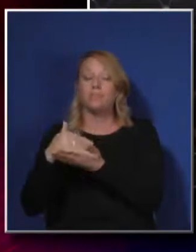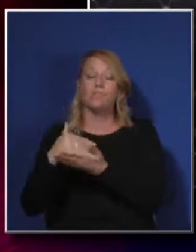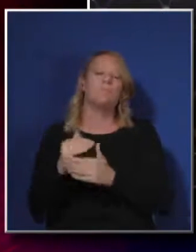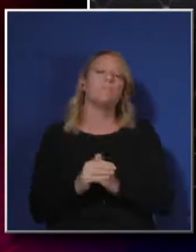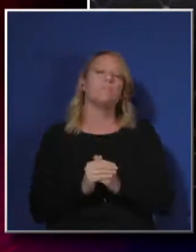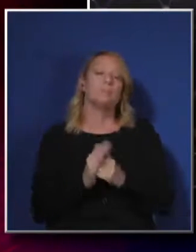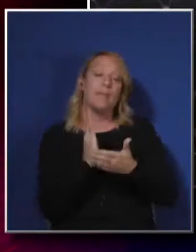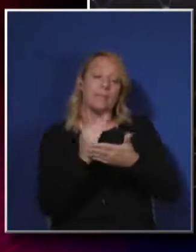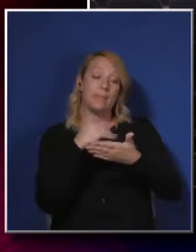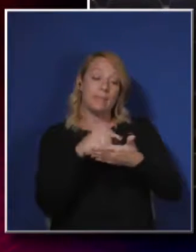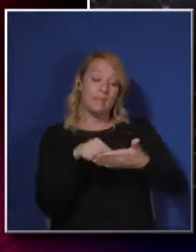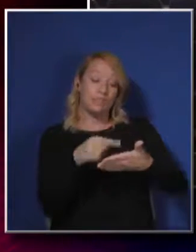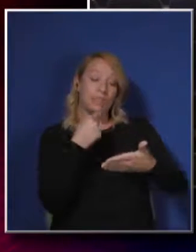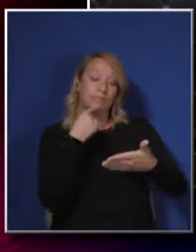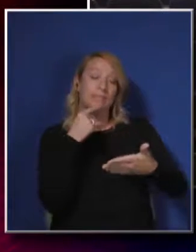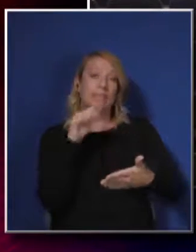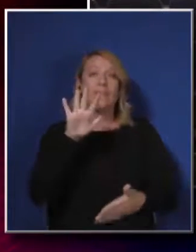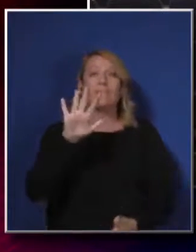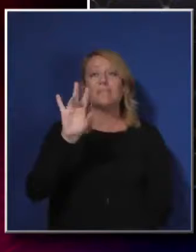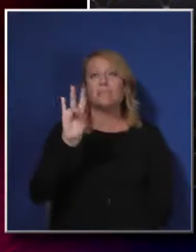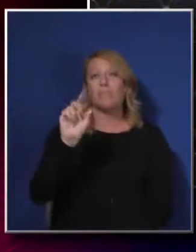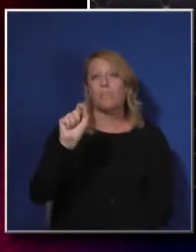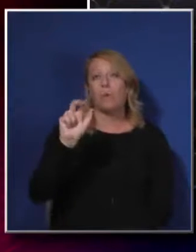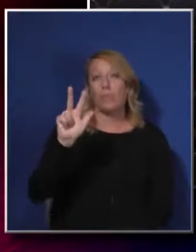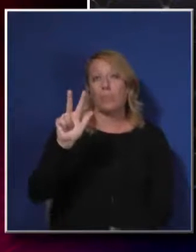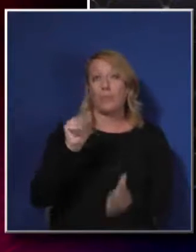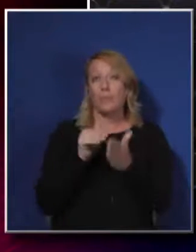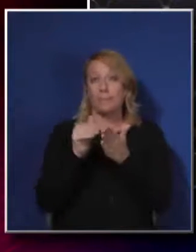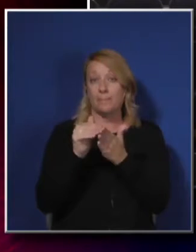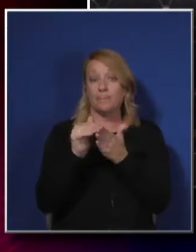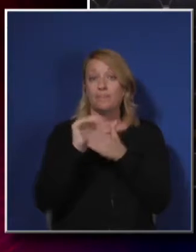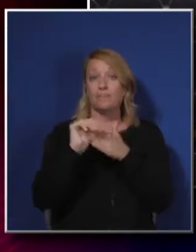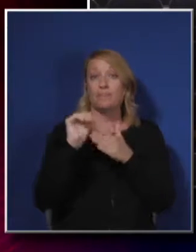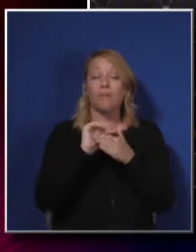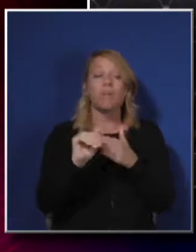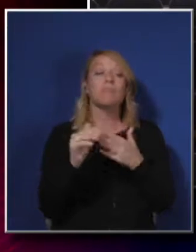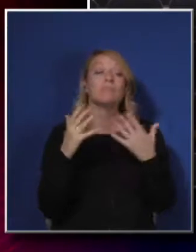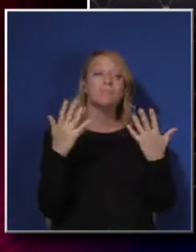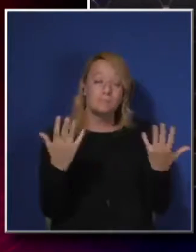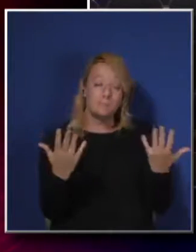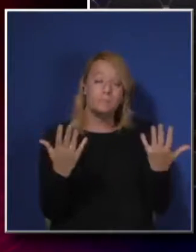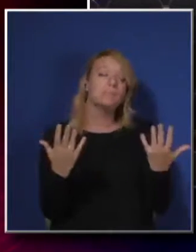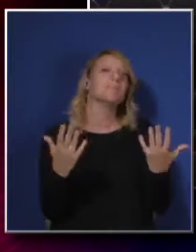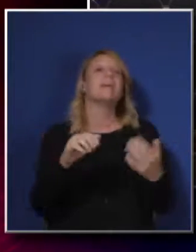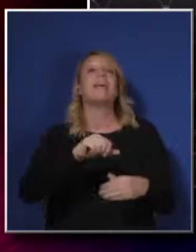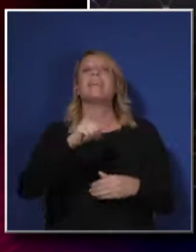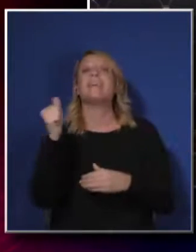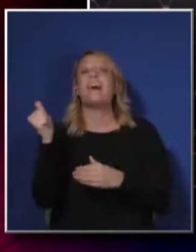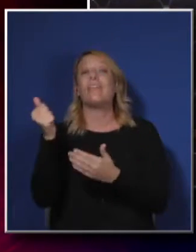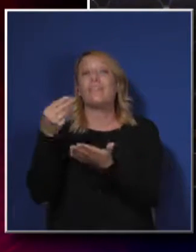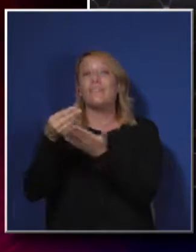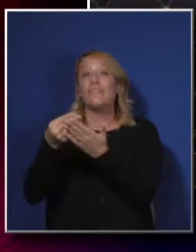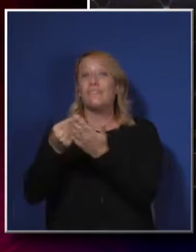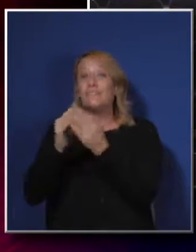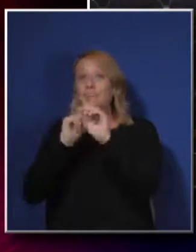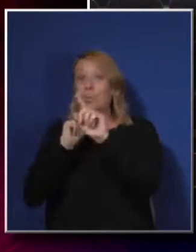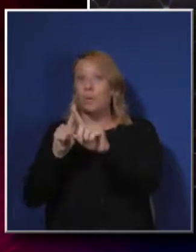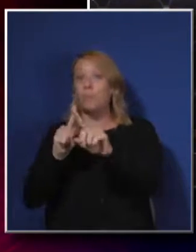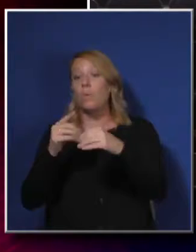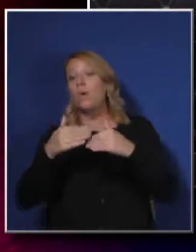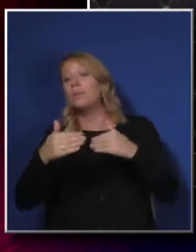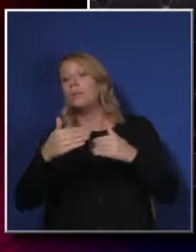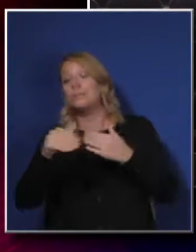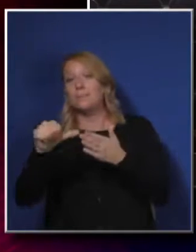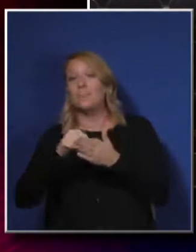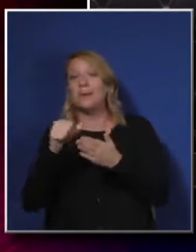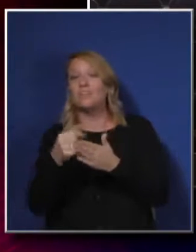report references $57.3 million. However, the other fiscal reports on the preceding pages